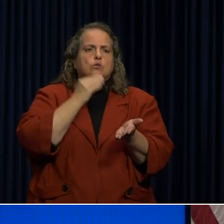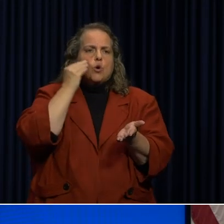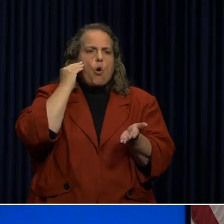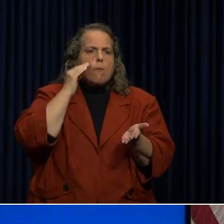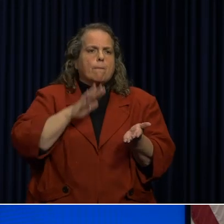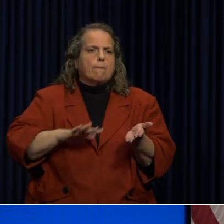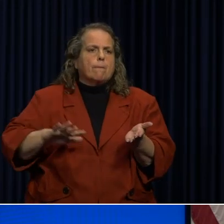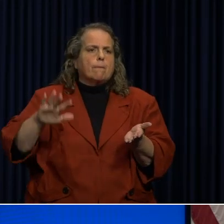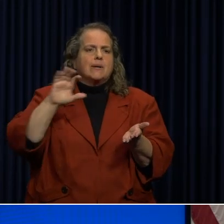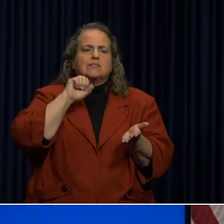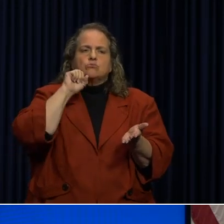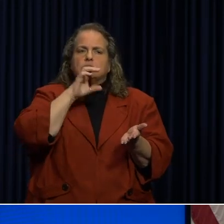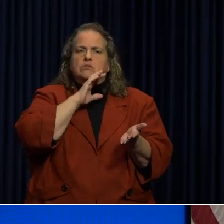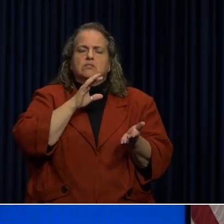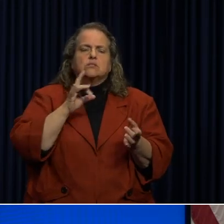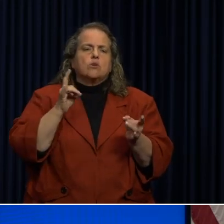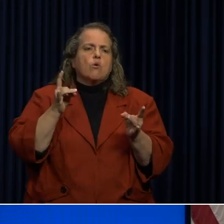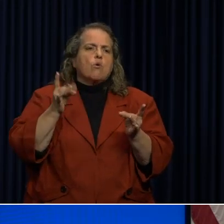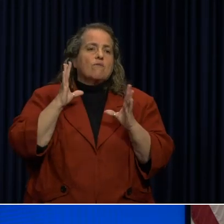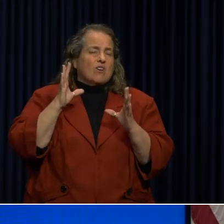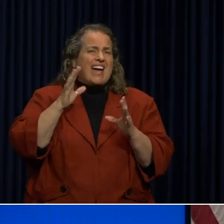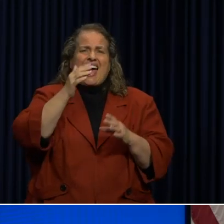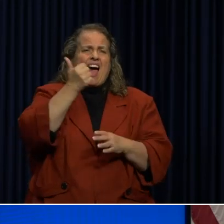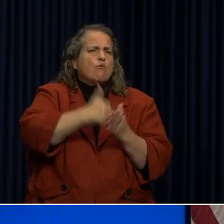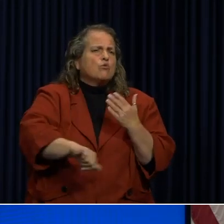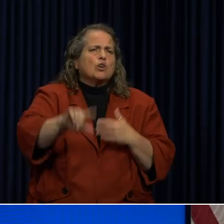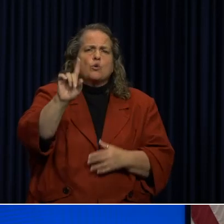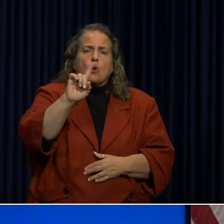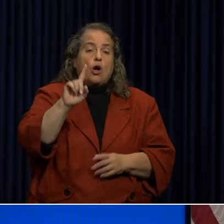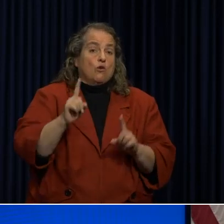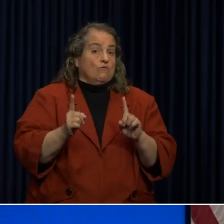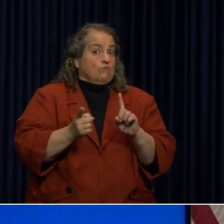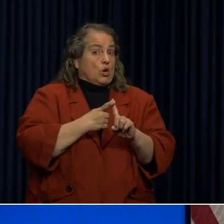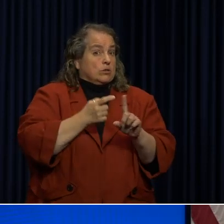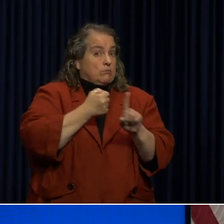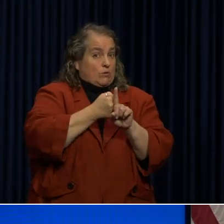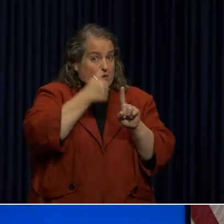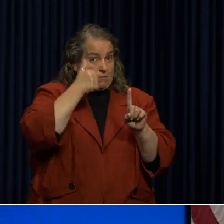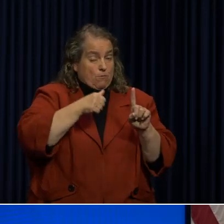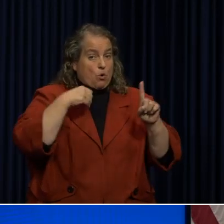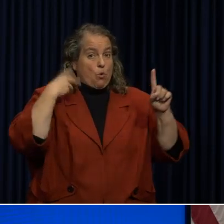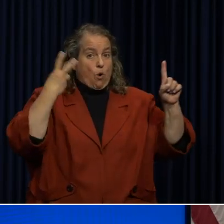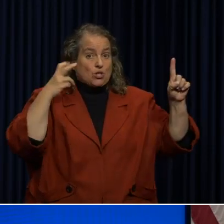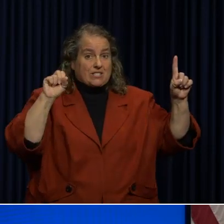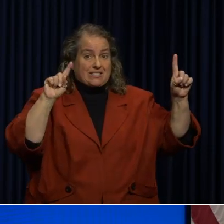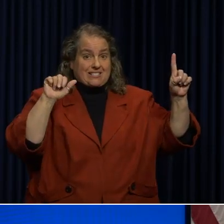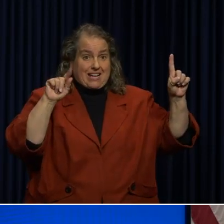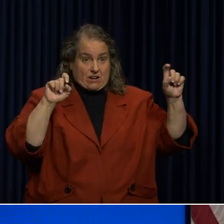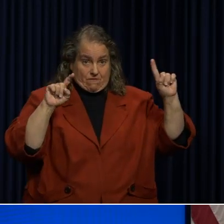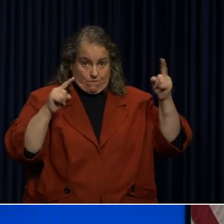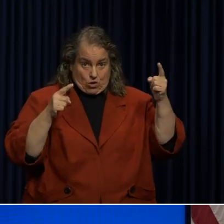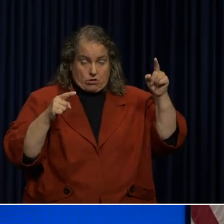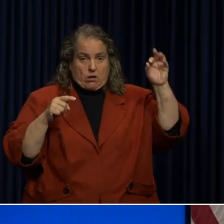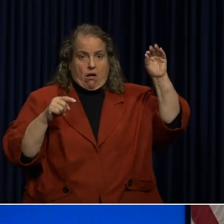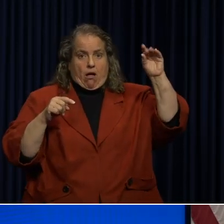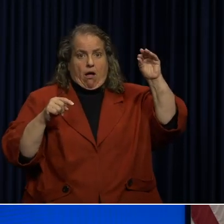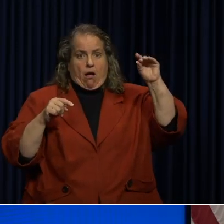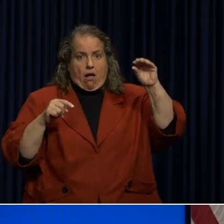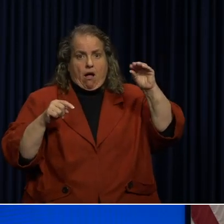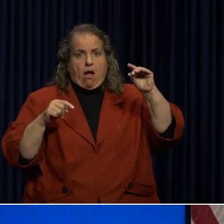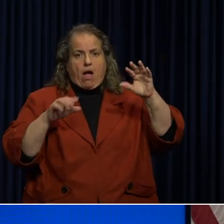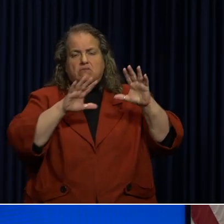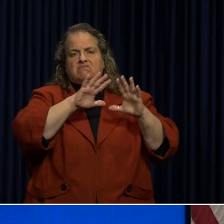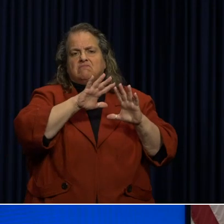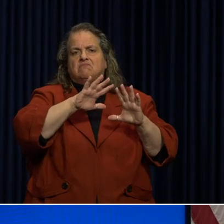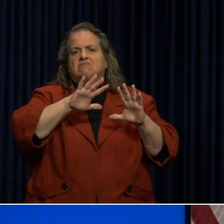It is absolutely everywhere. We saw it happen in Washington first, and it's hard. It's hard when it hits